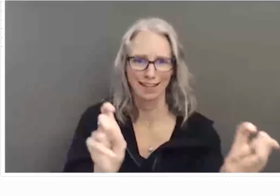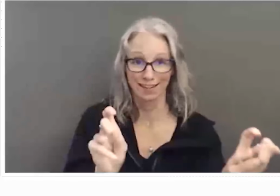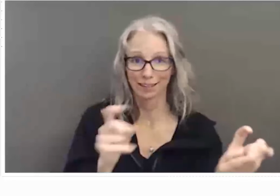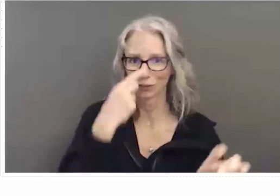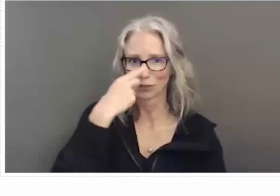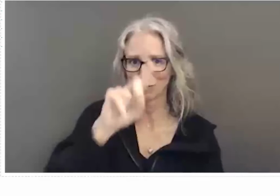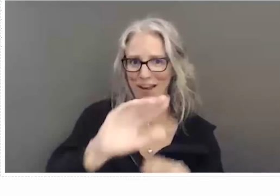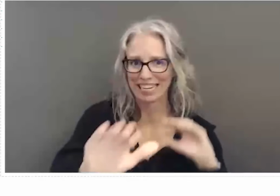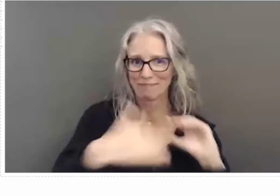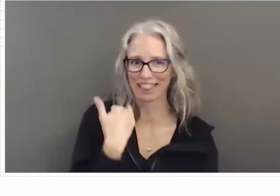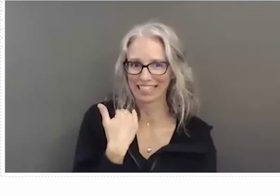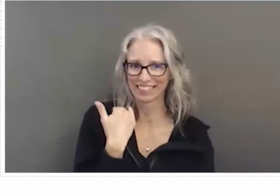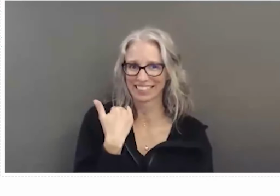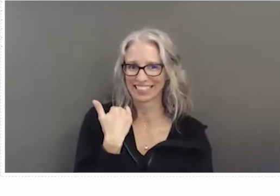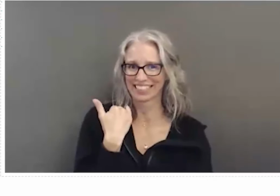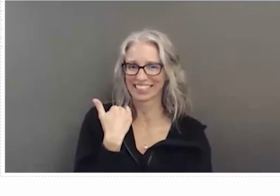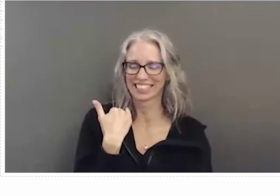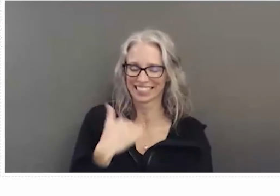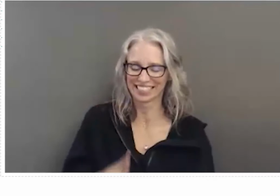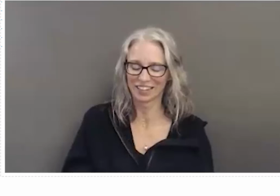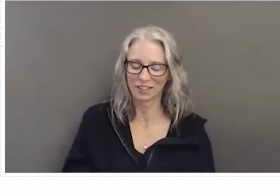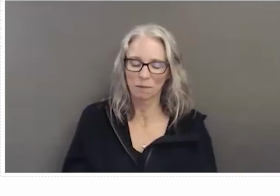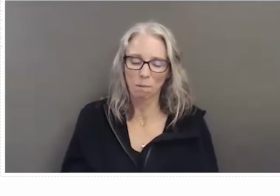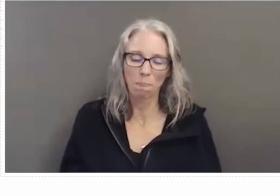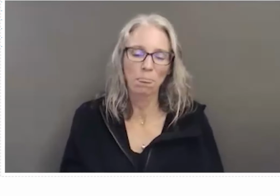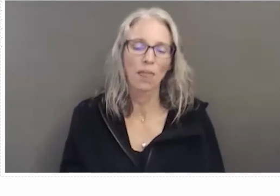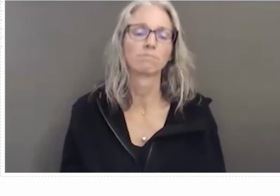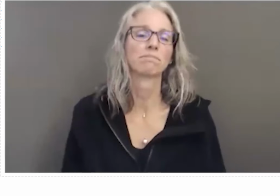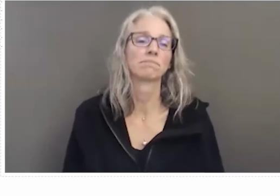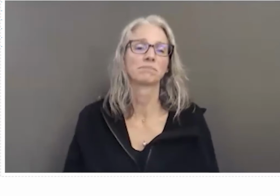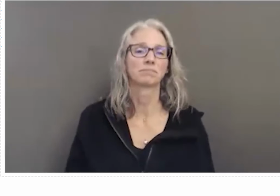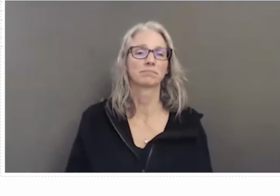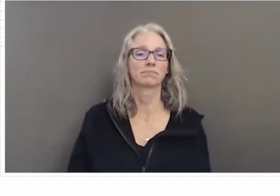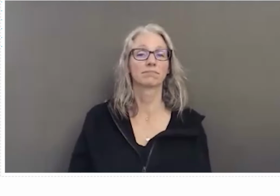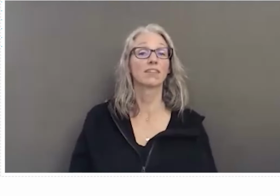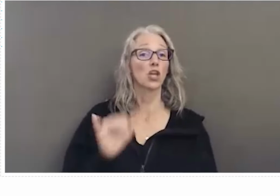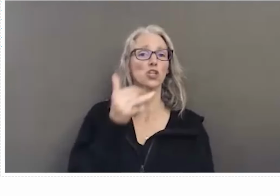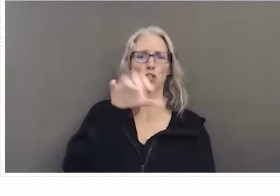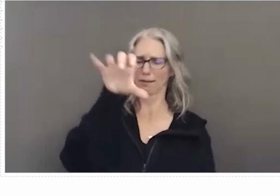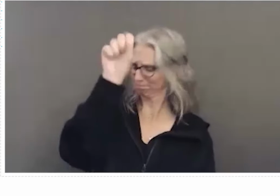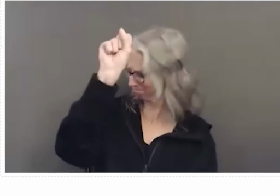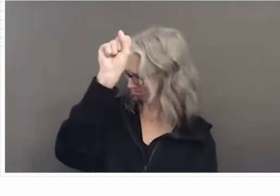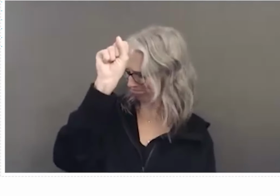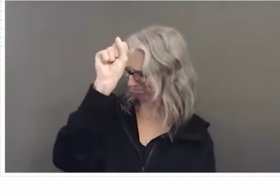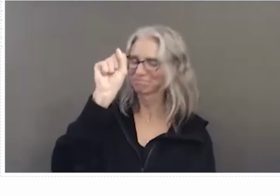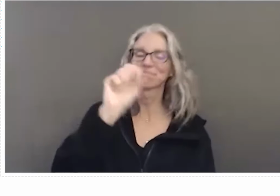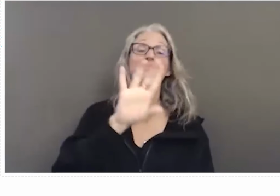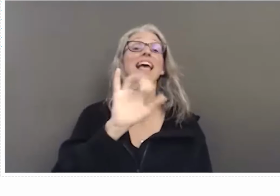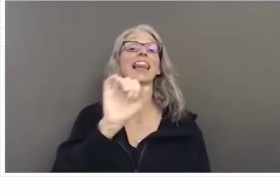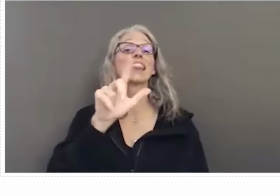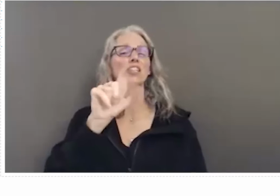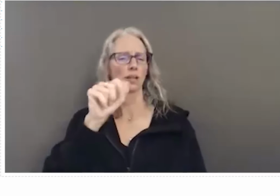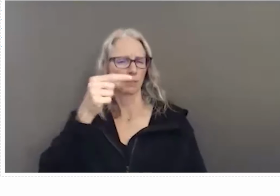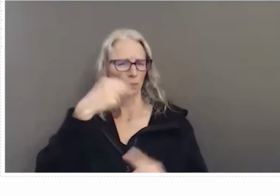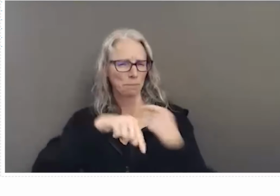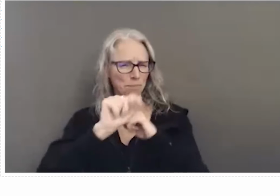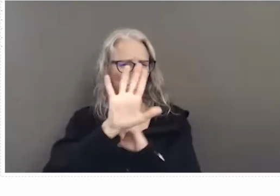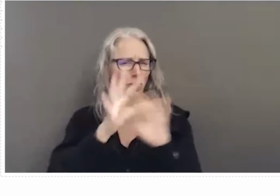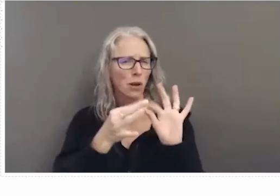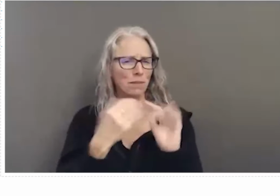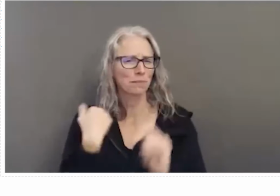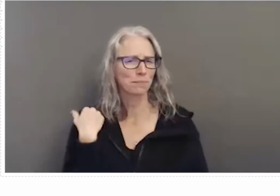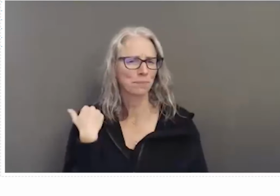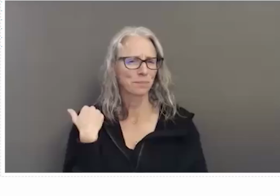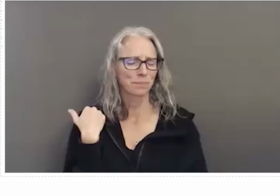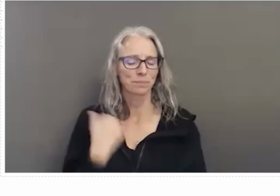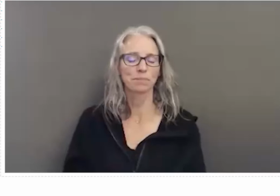Well, but I would also, I want to pick up on something you said earlier. So from your